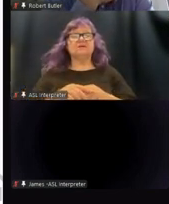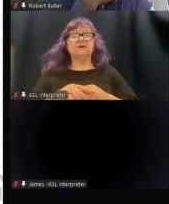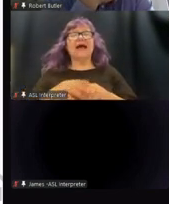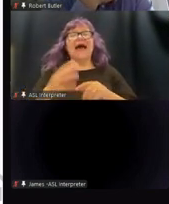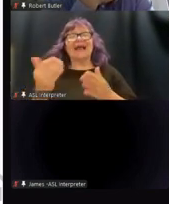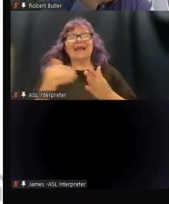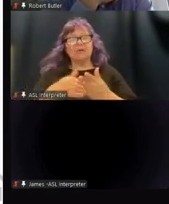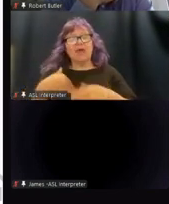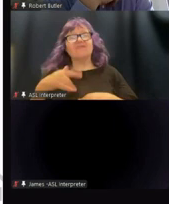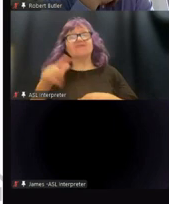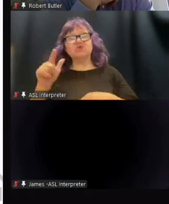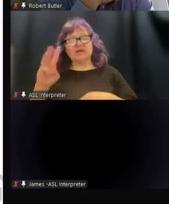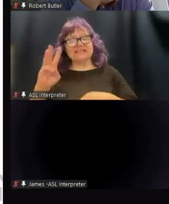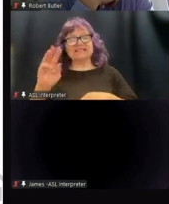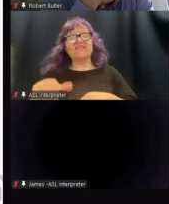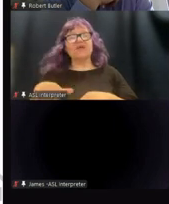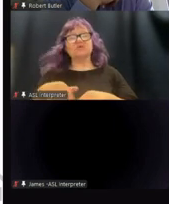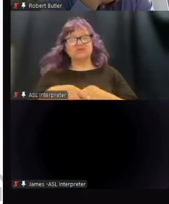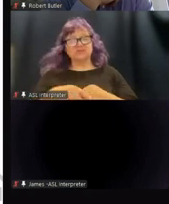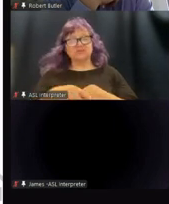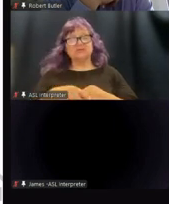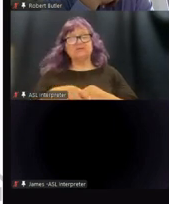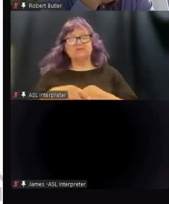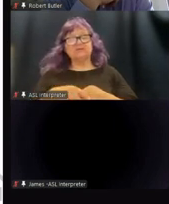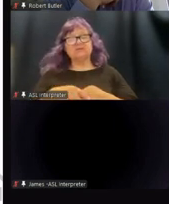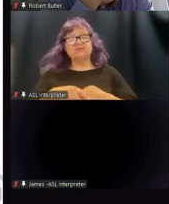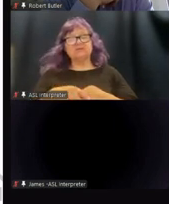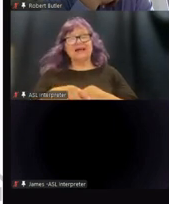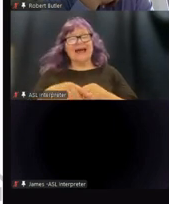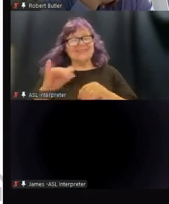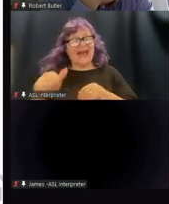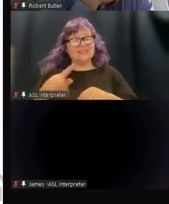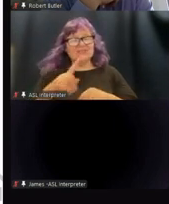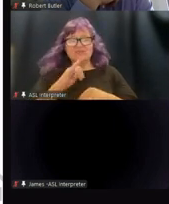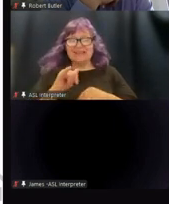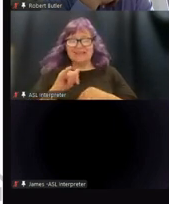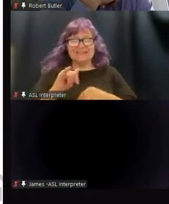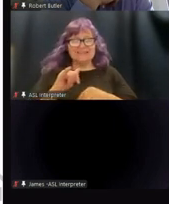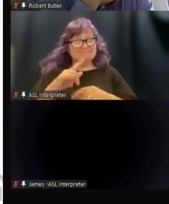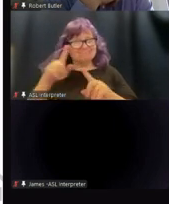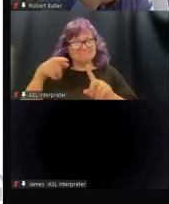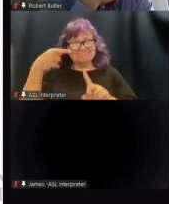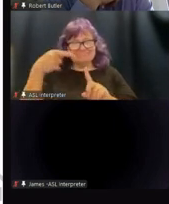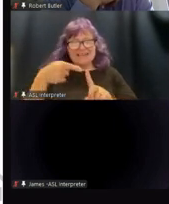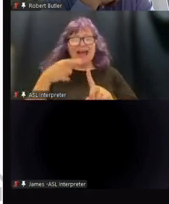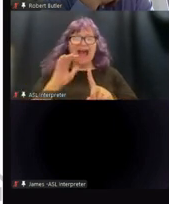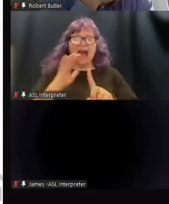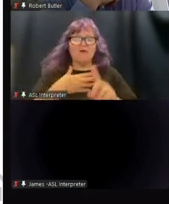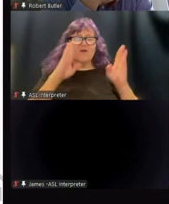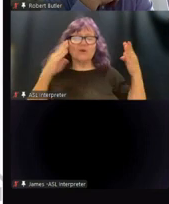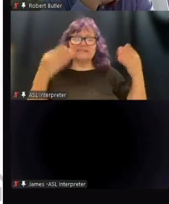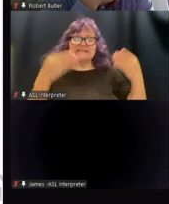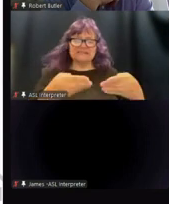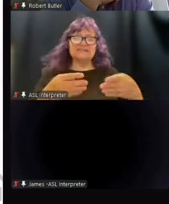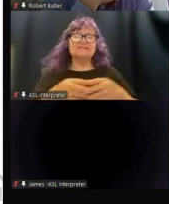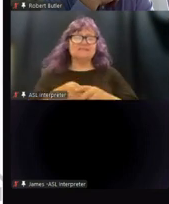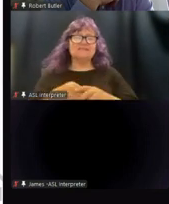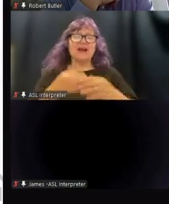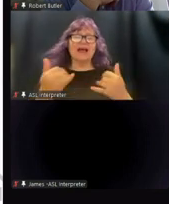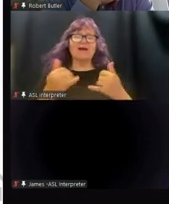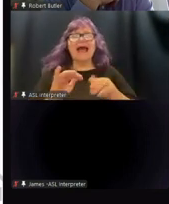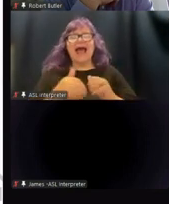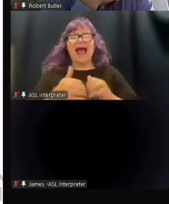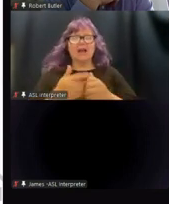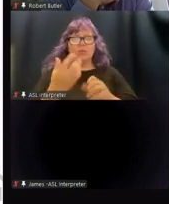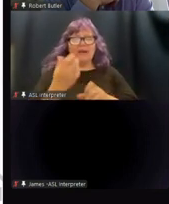of those in service today, and that is really where we are centering our attention at the moment. How do we get that